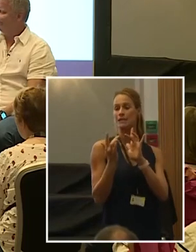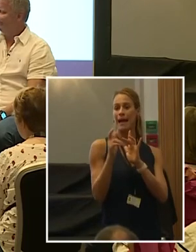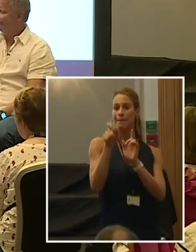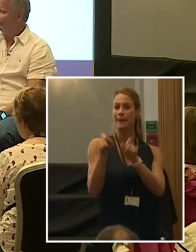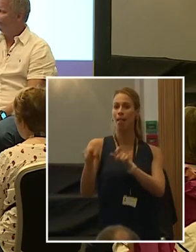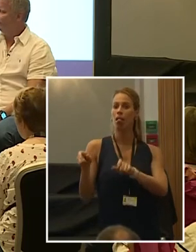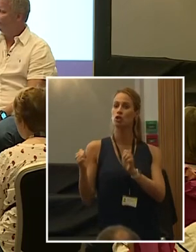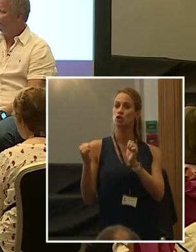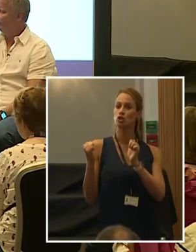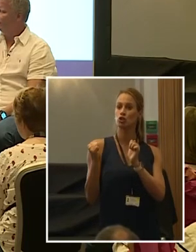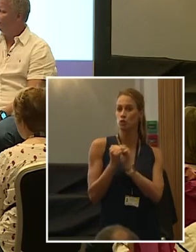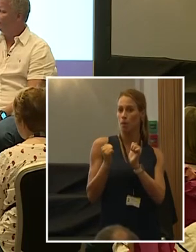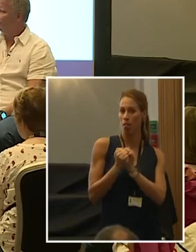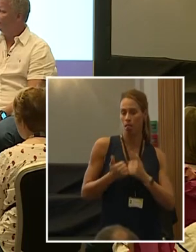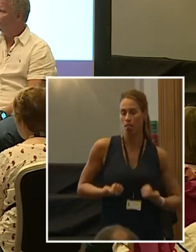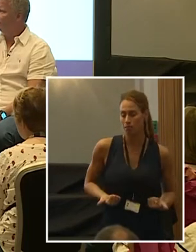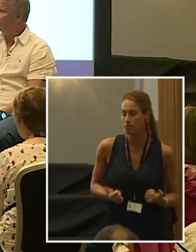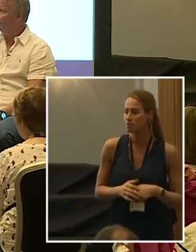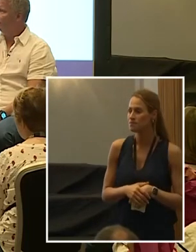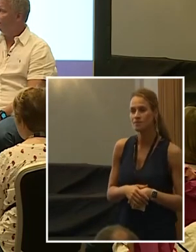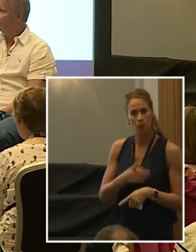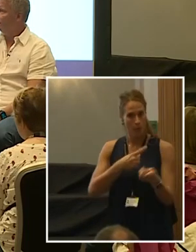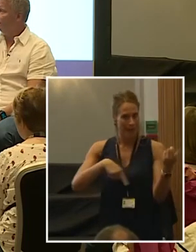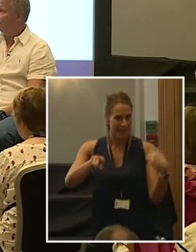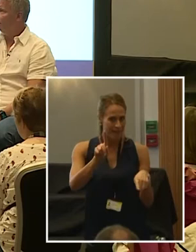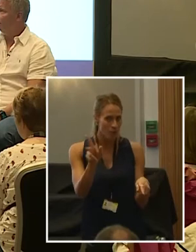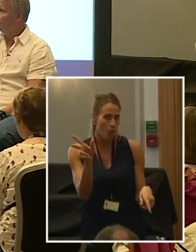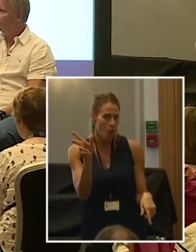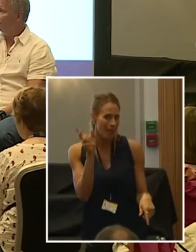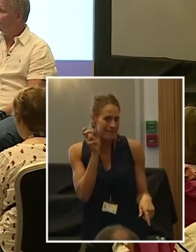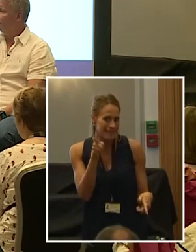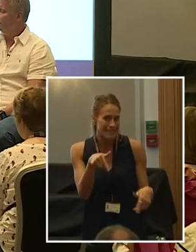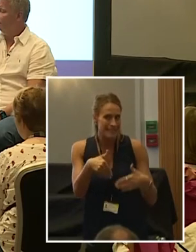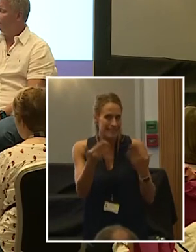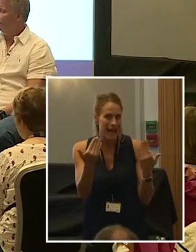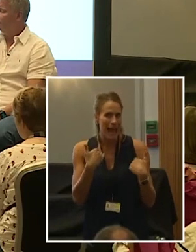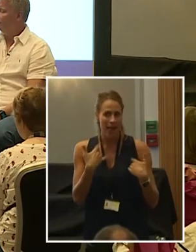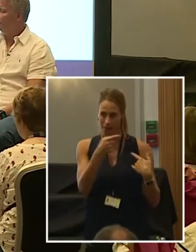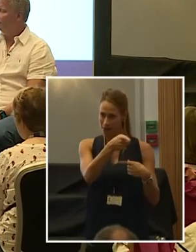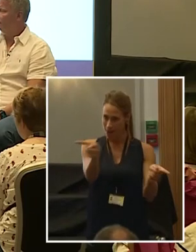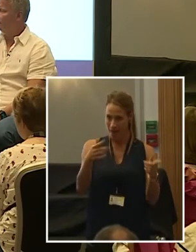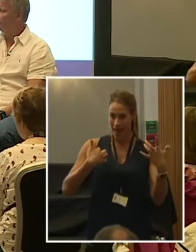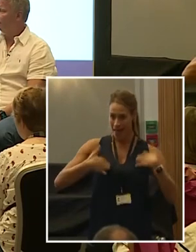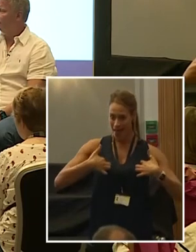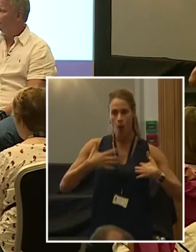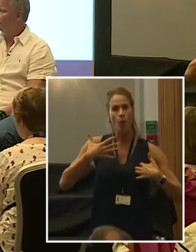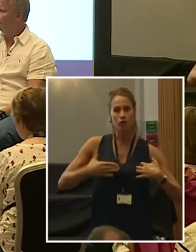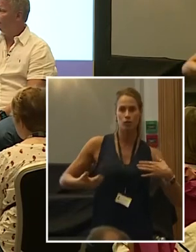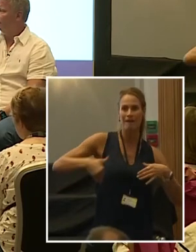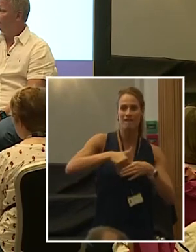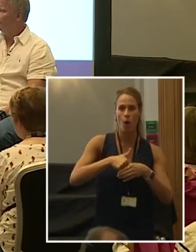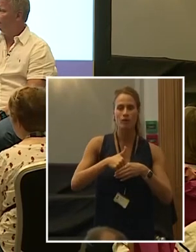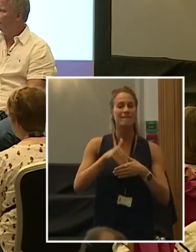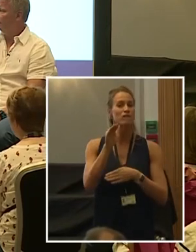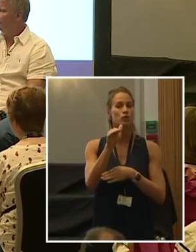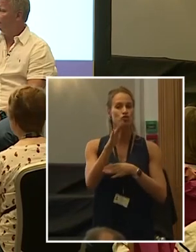So if people listening today are very keen to take part in a future trial, what's the best way for them to put themselves on